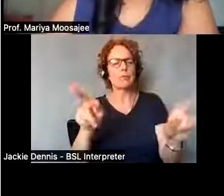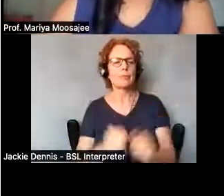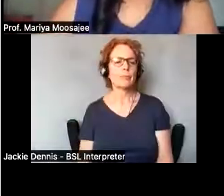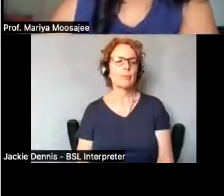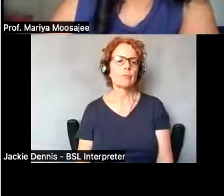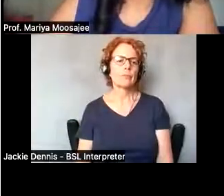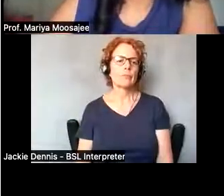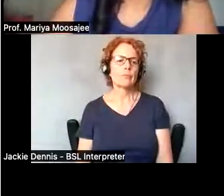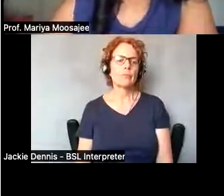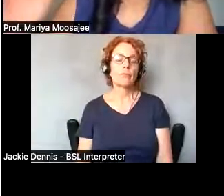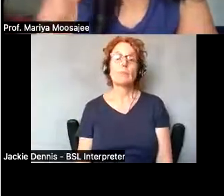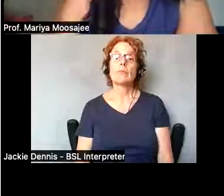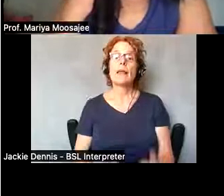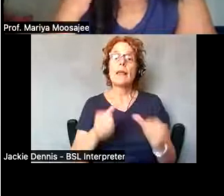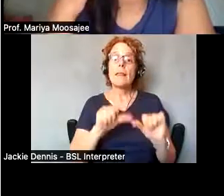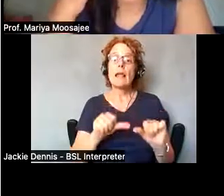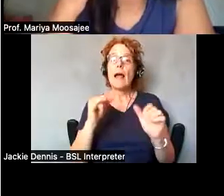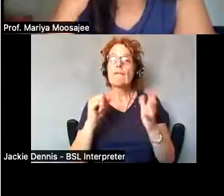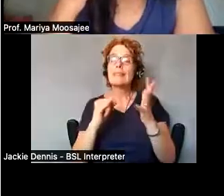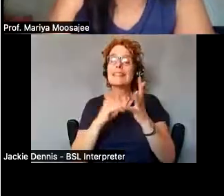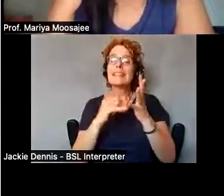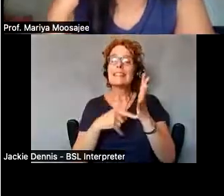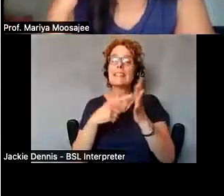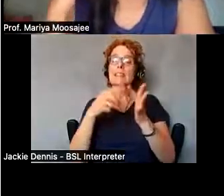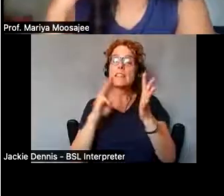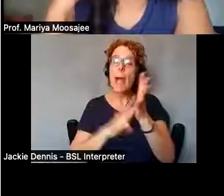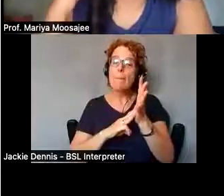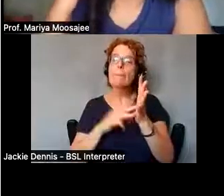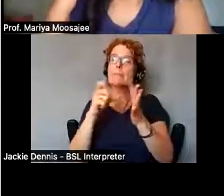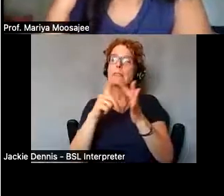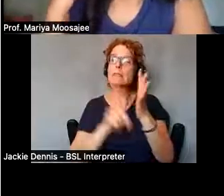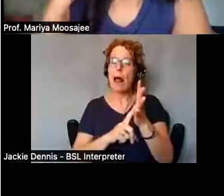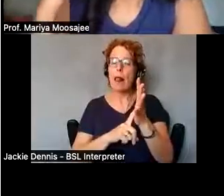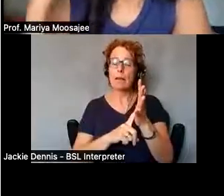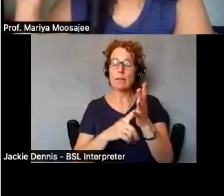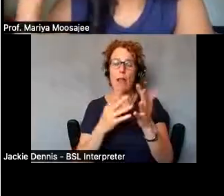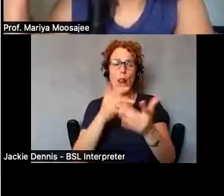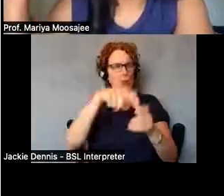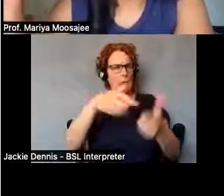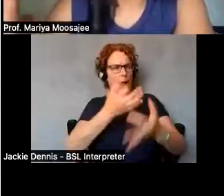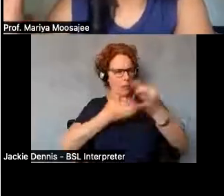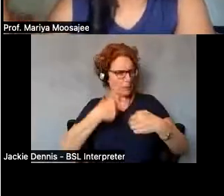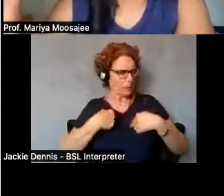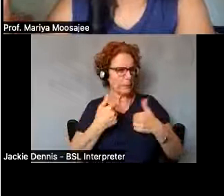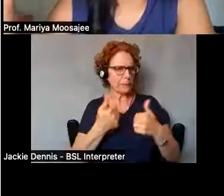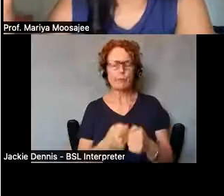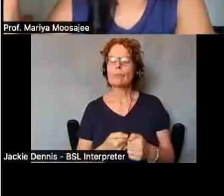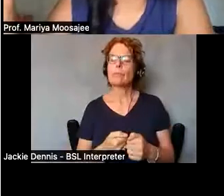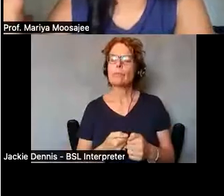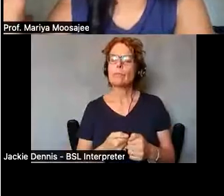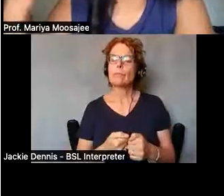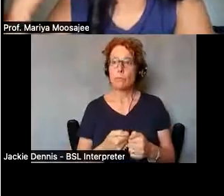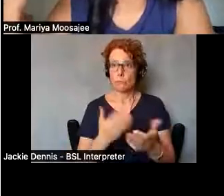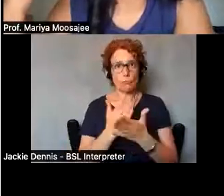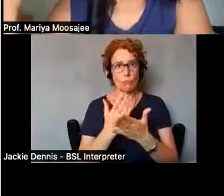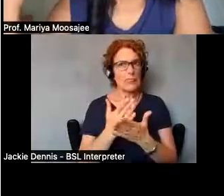Then there are stem cells, and a lot of my patients ask me about this. So there is promise